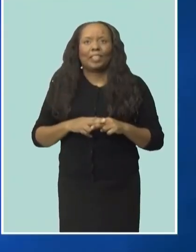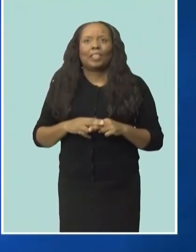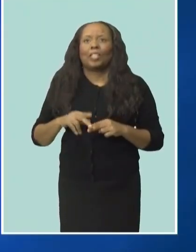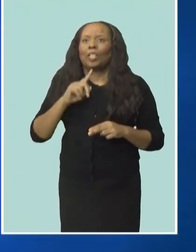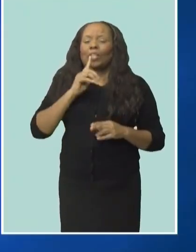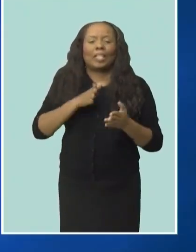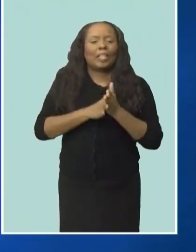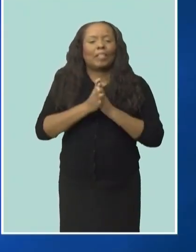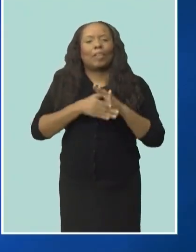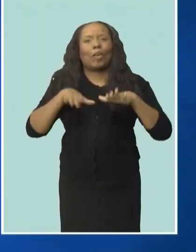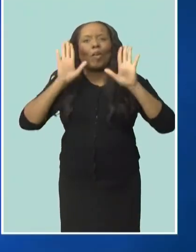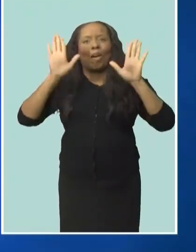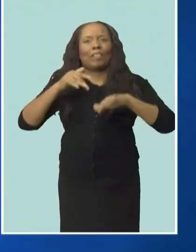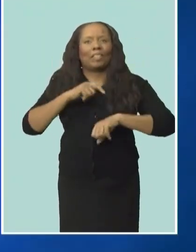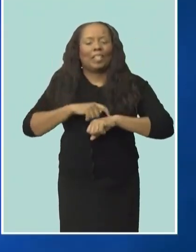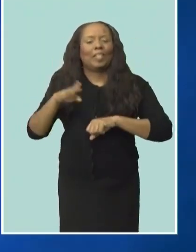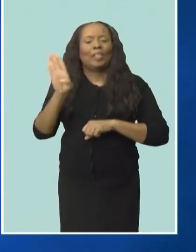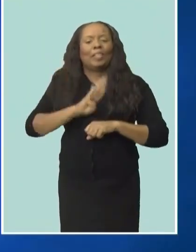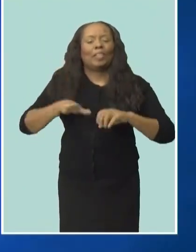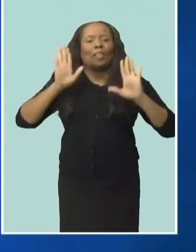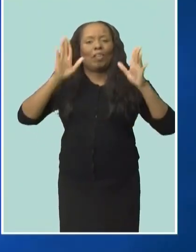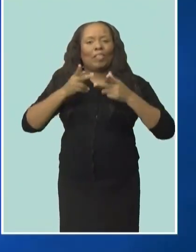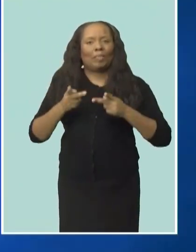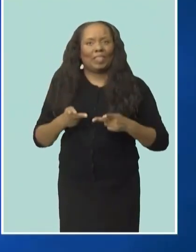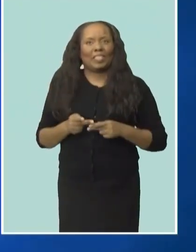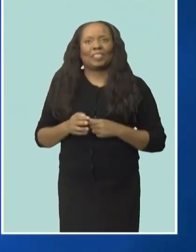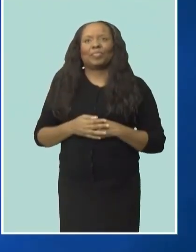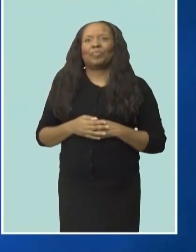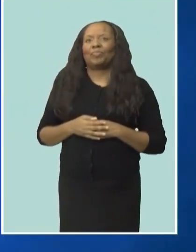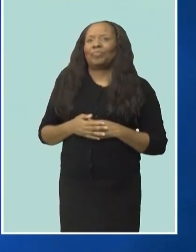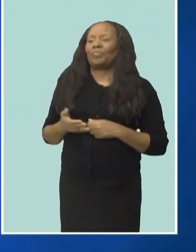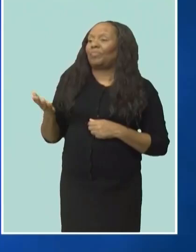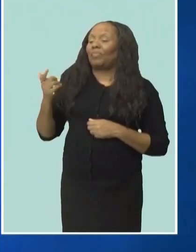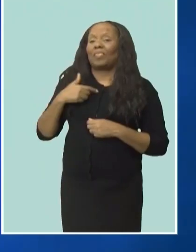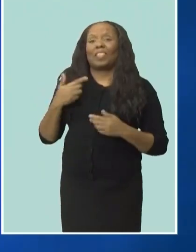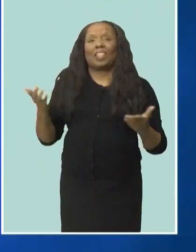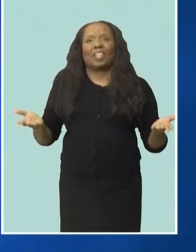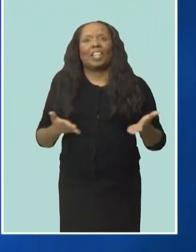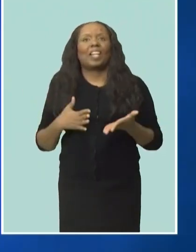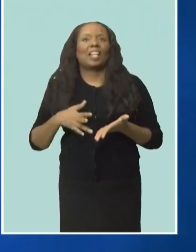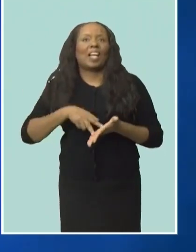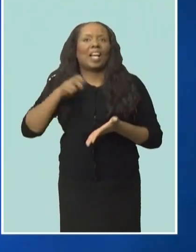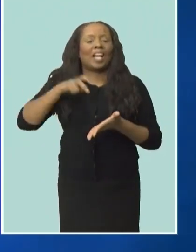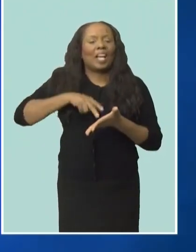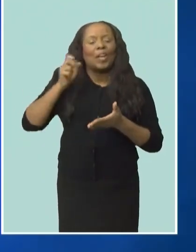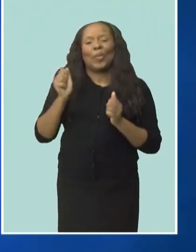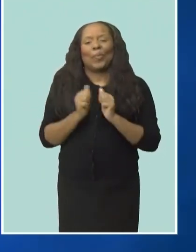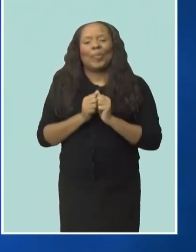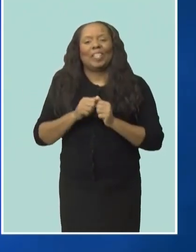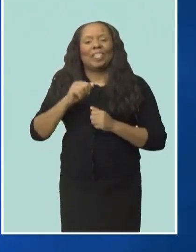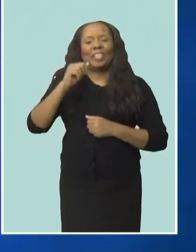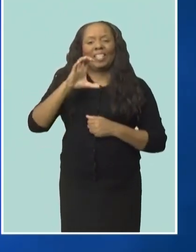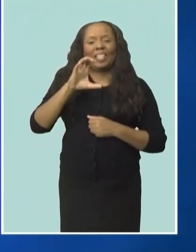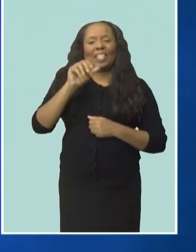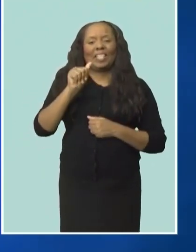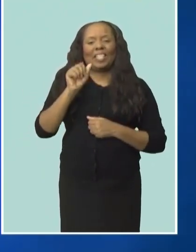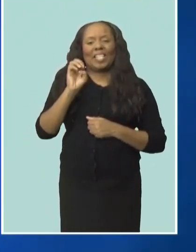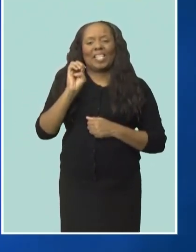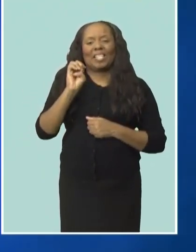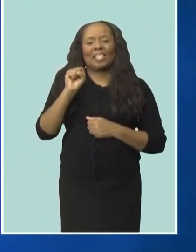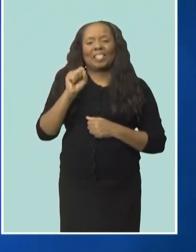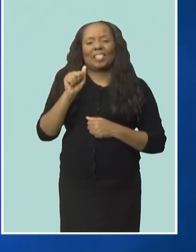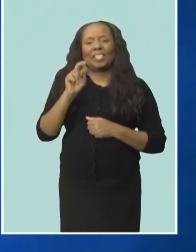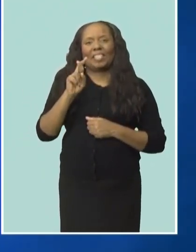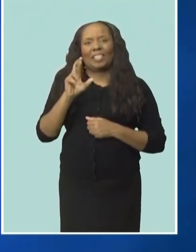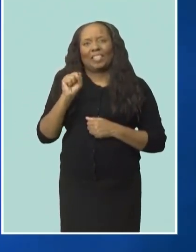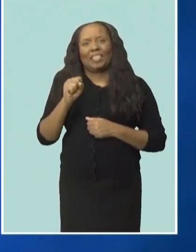time. Barbados is a fantastic place. So I'm here to jump with Caesars, so I'm excited. I can't wait.